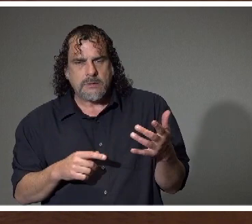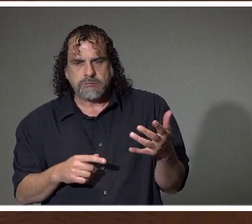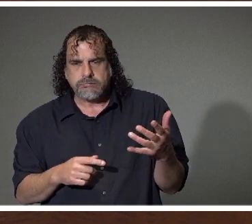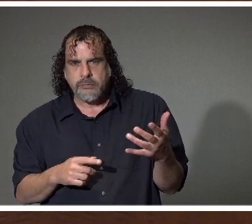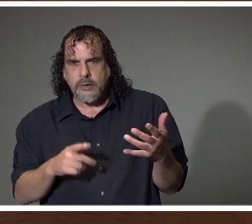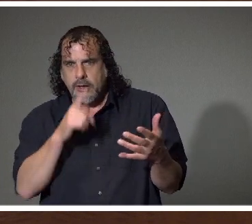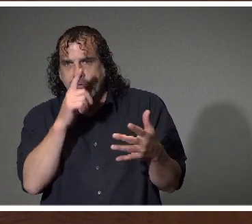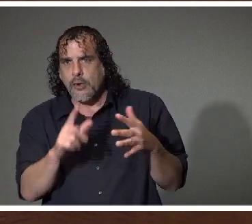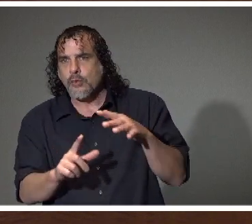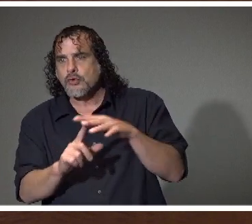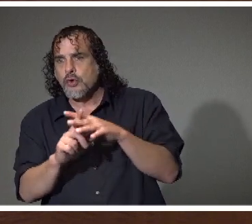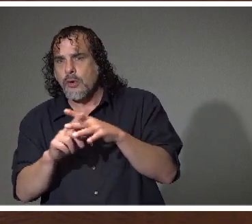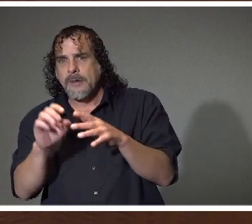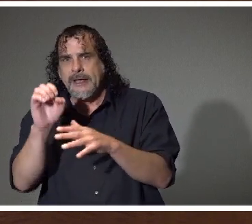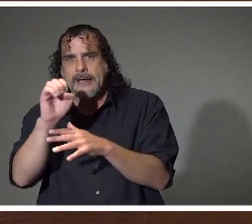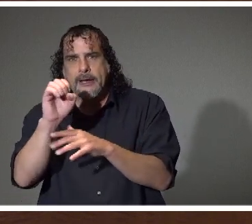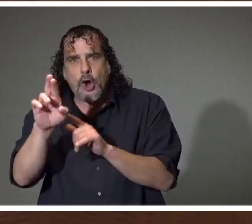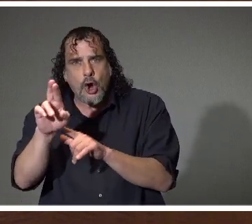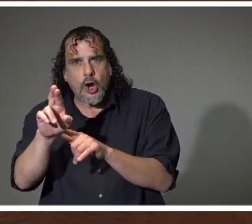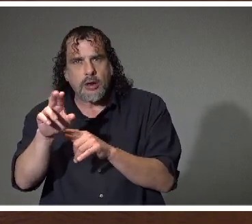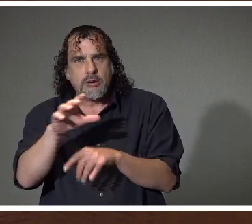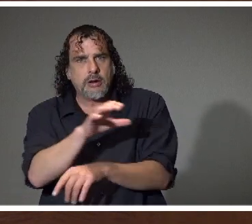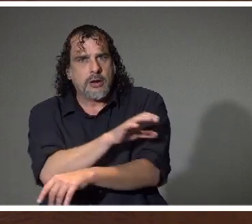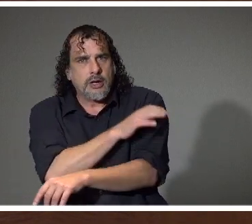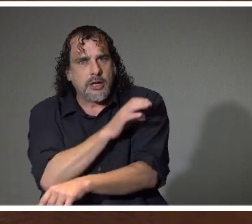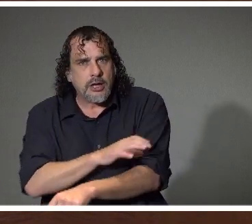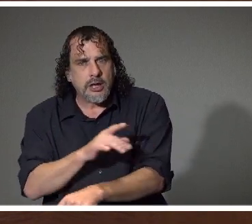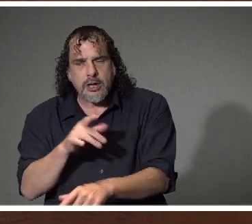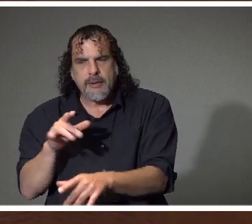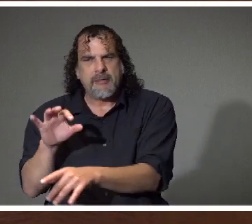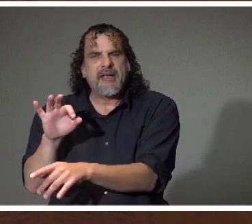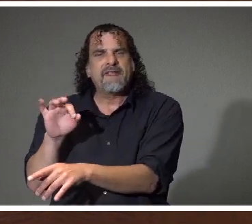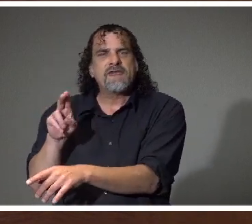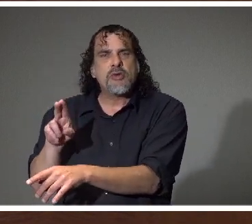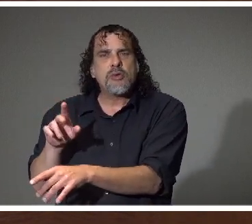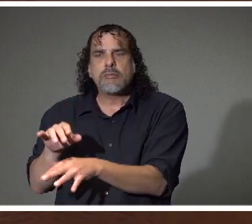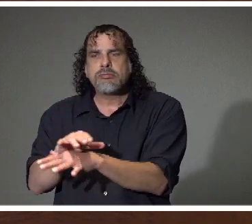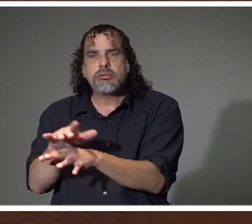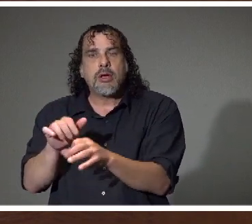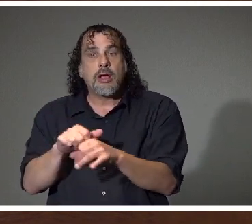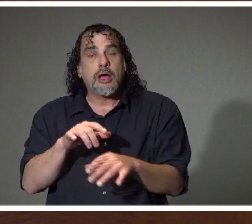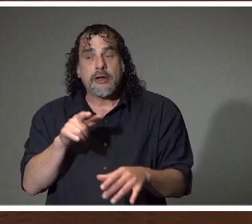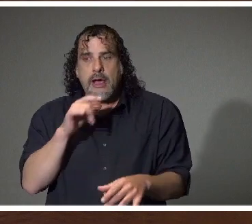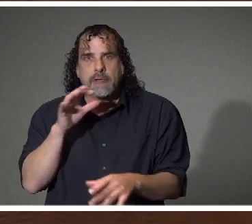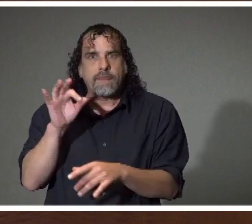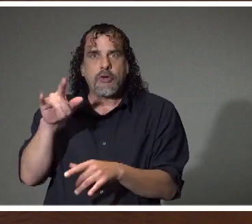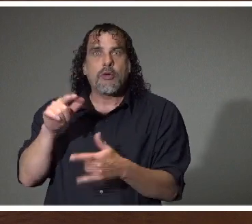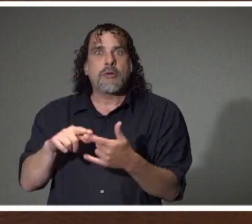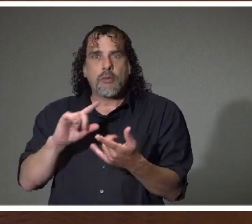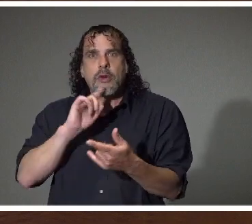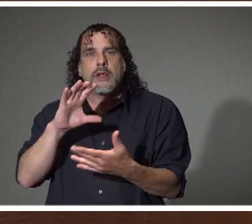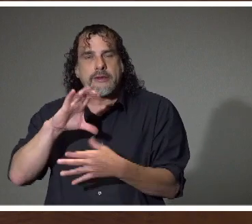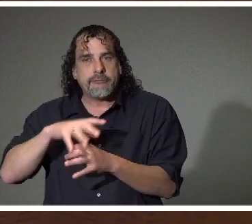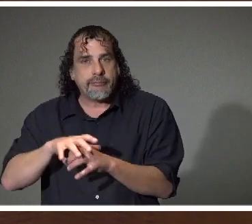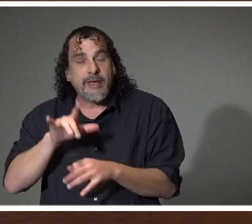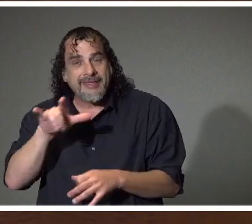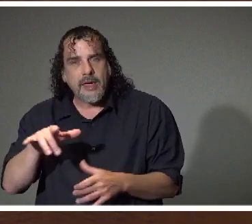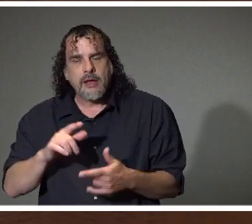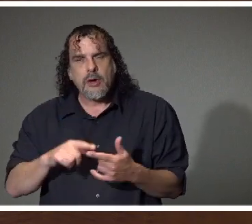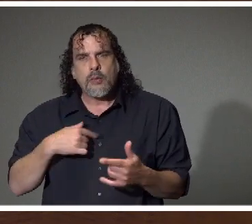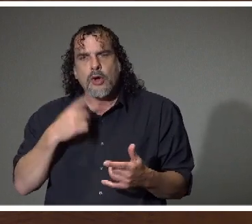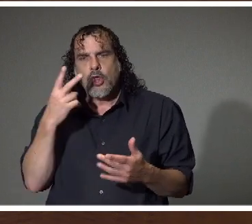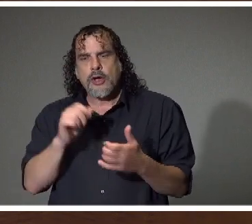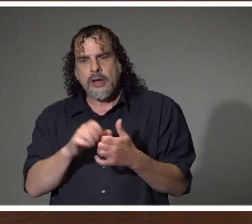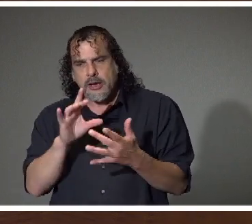actually showing up in the ER, like in the clinic, and do they have flu or something else like that, so we can understand the community burden. But we're also looking at options